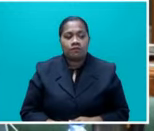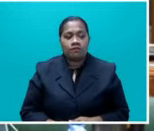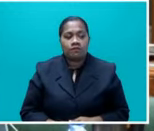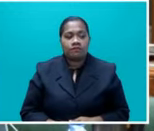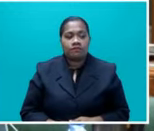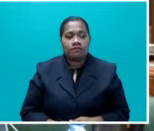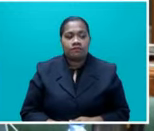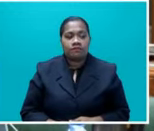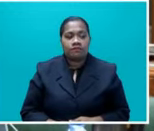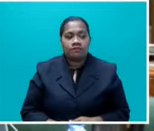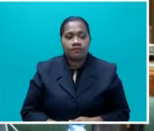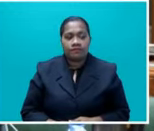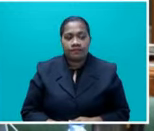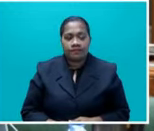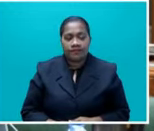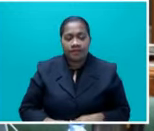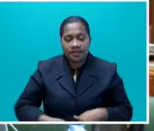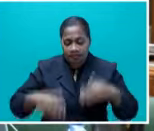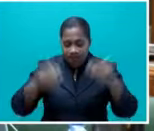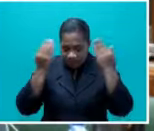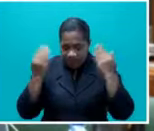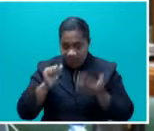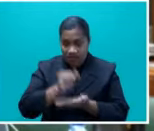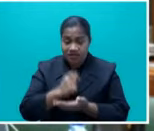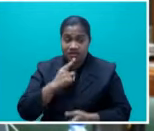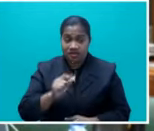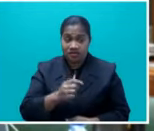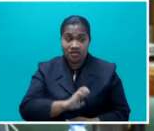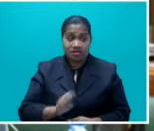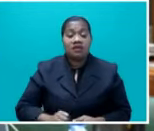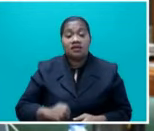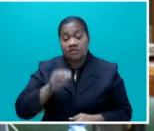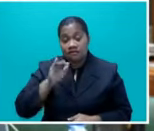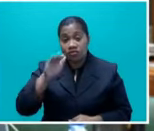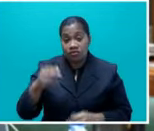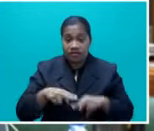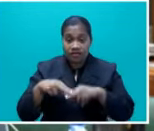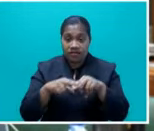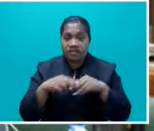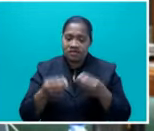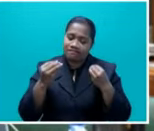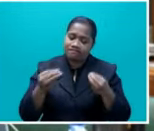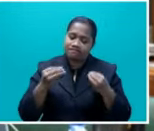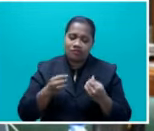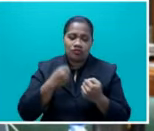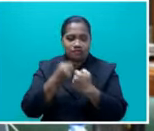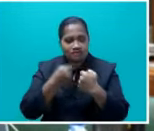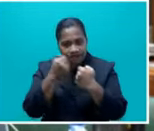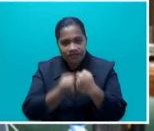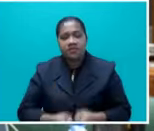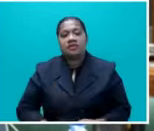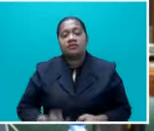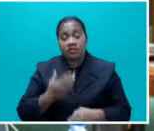Madam Speaker, as rightfully said by His Excellency, the future of Fiji is worth fighting for. Therefore, the work of climate action